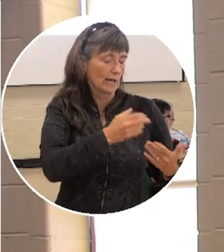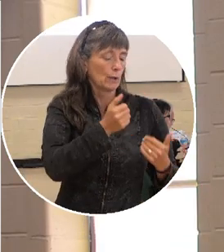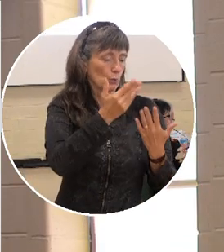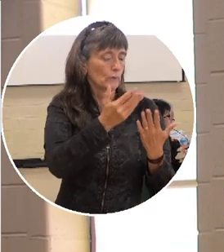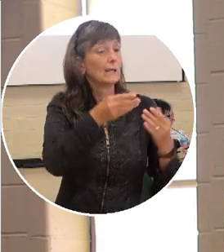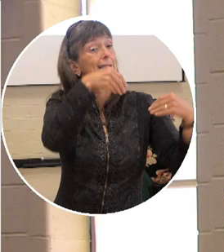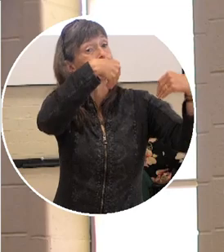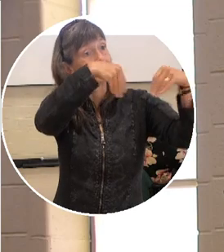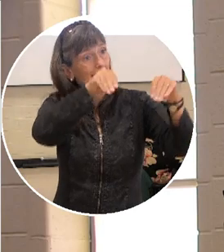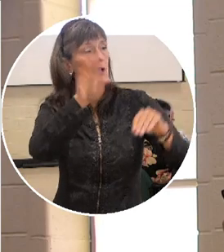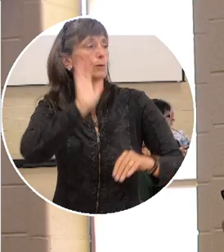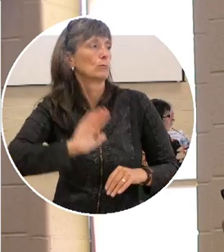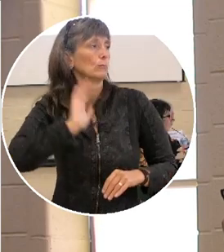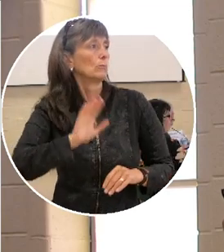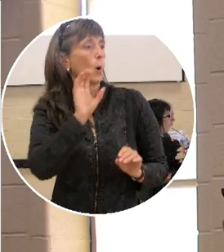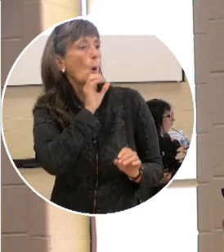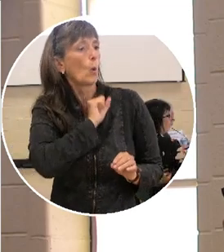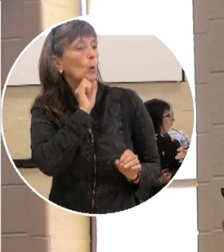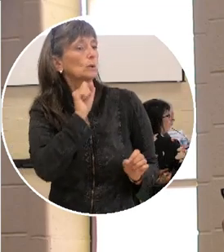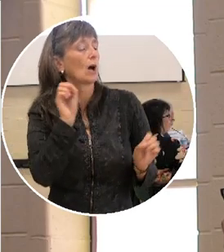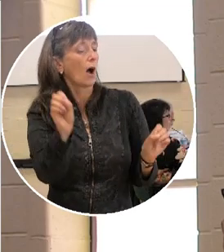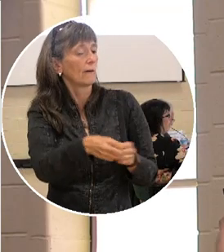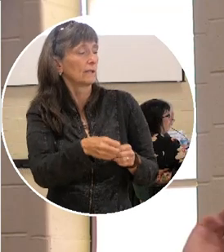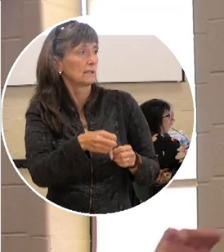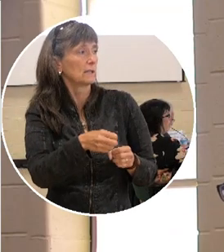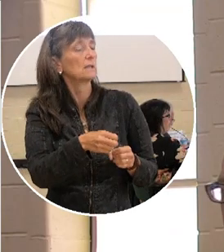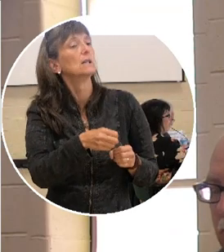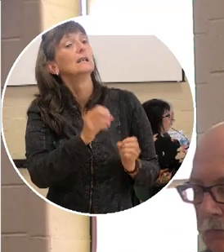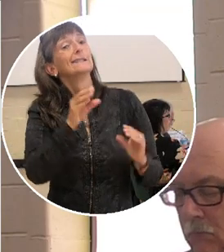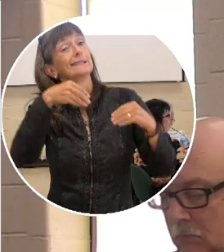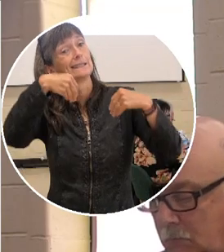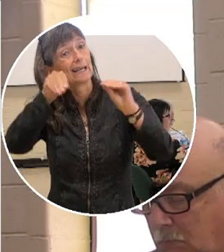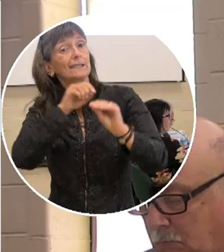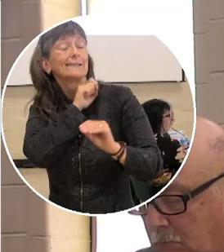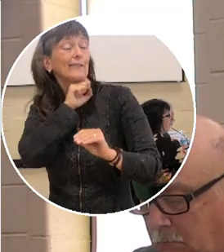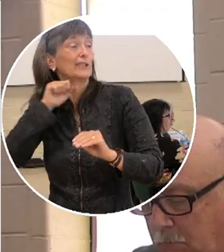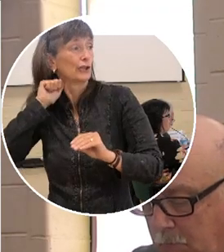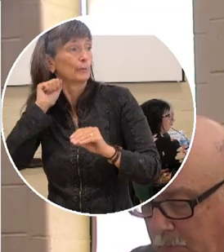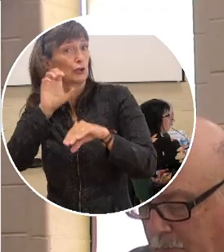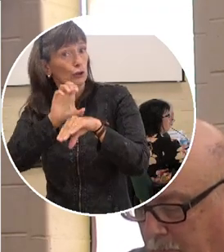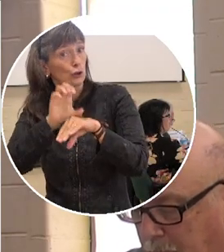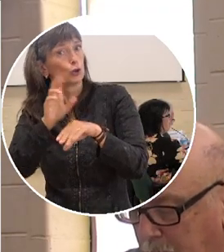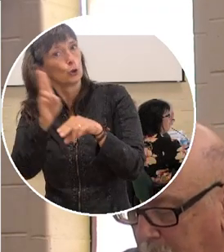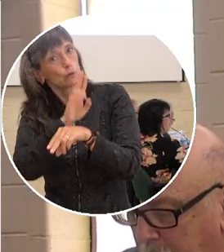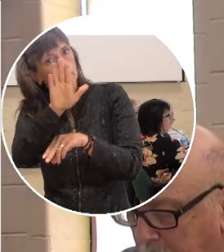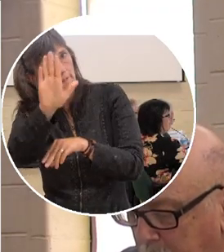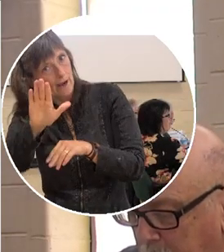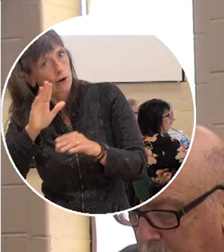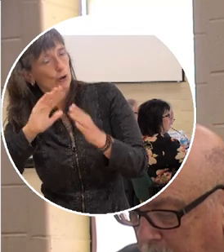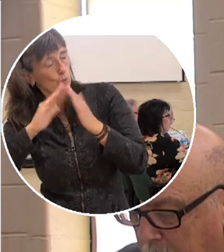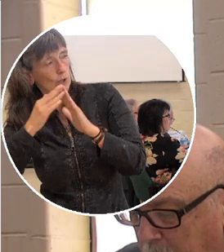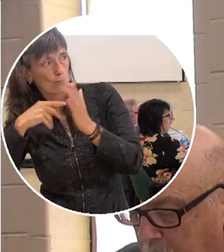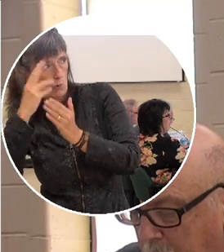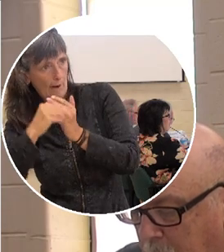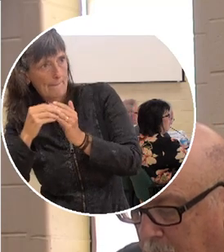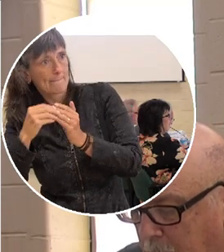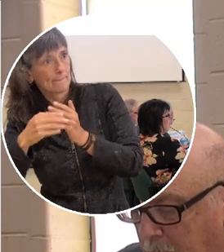sell the former Clarenville office property to the Salvation Army Church to be used for community programming